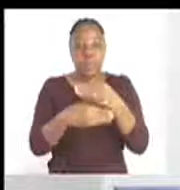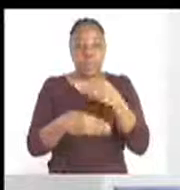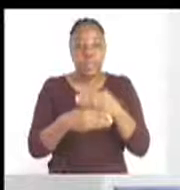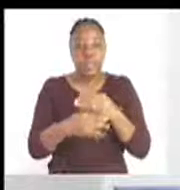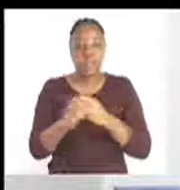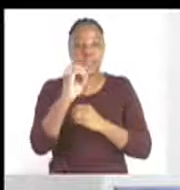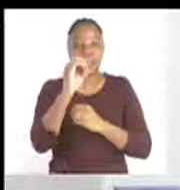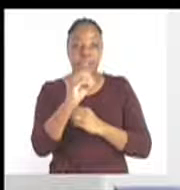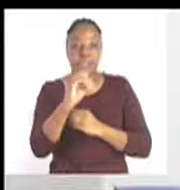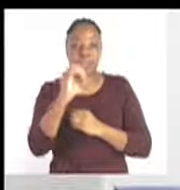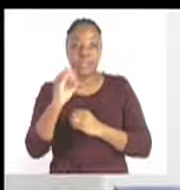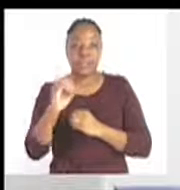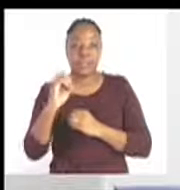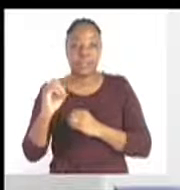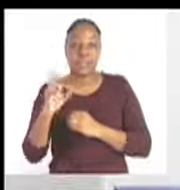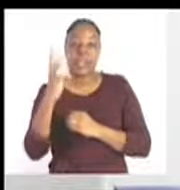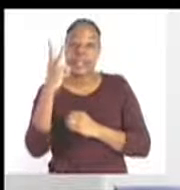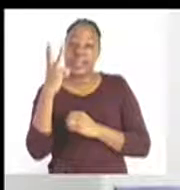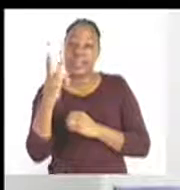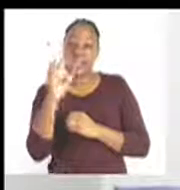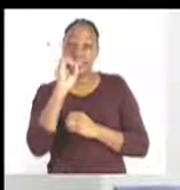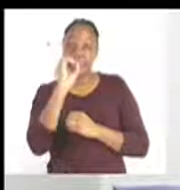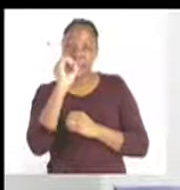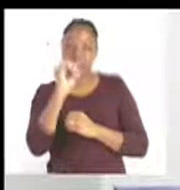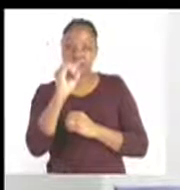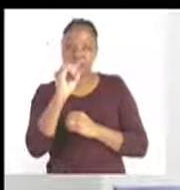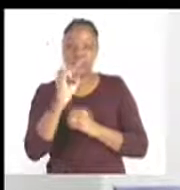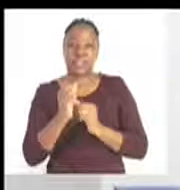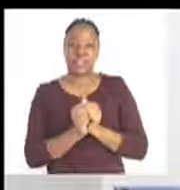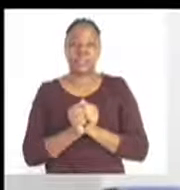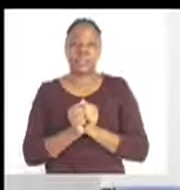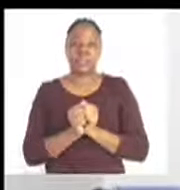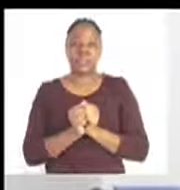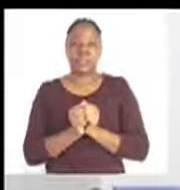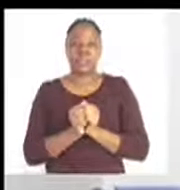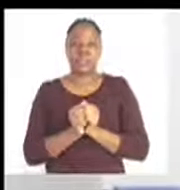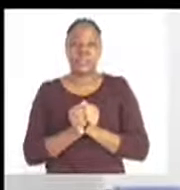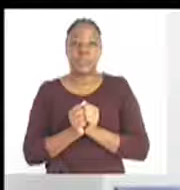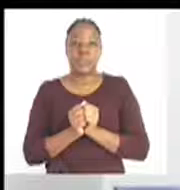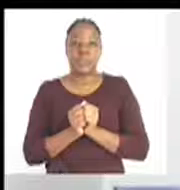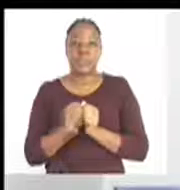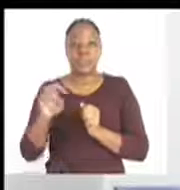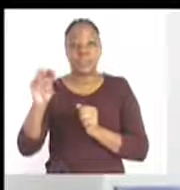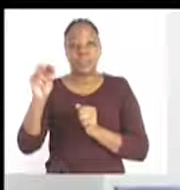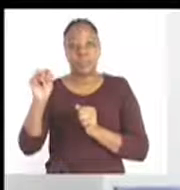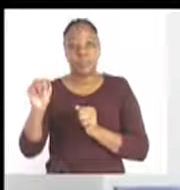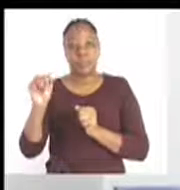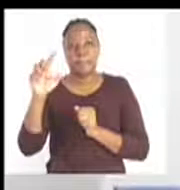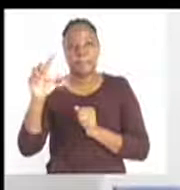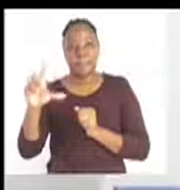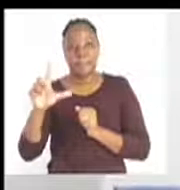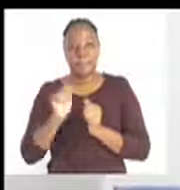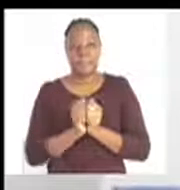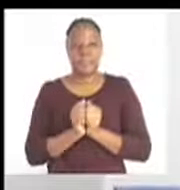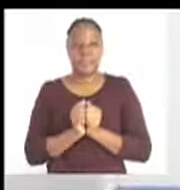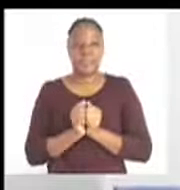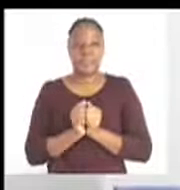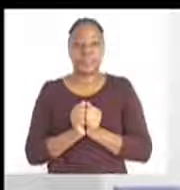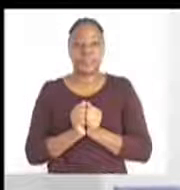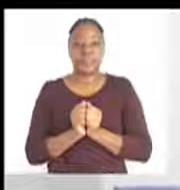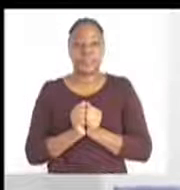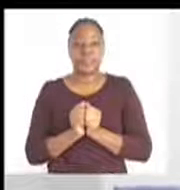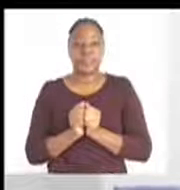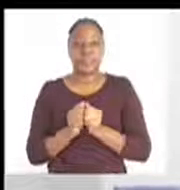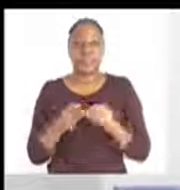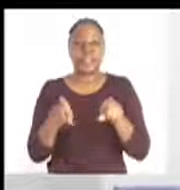2, 3. And it becomes milliliters. Let's take that same concept and put